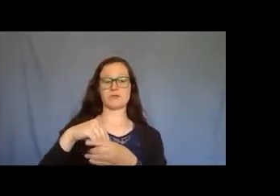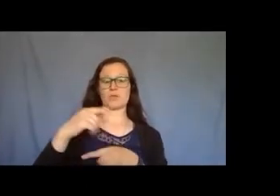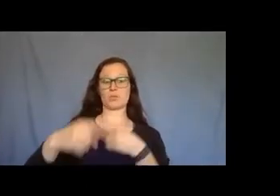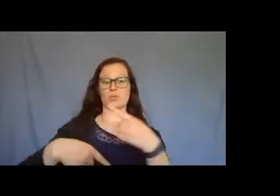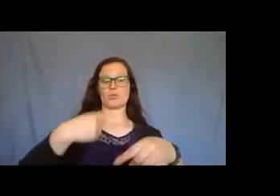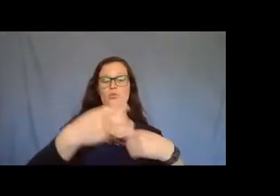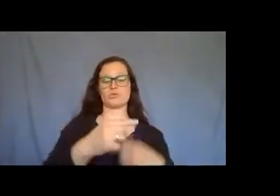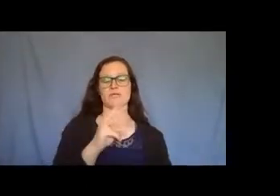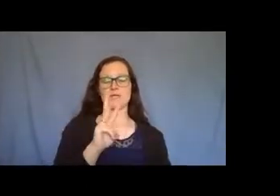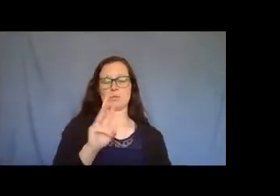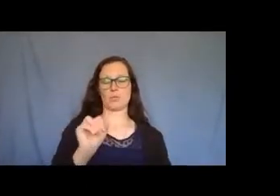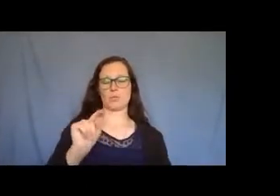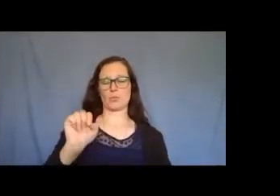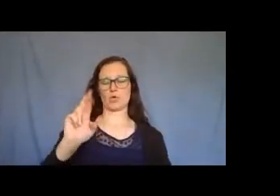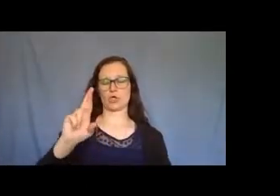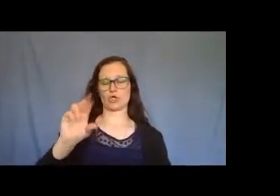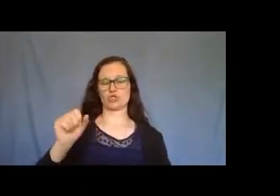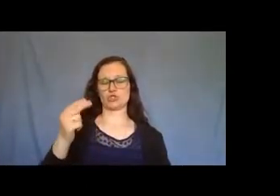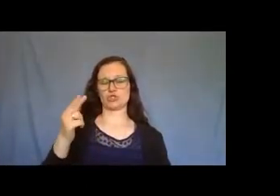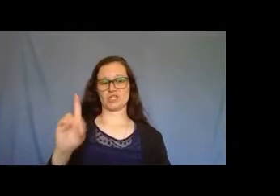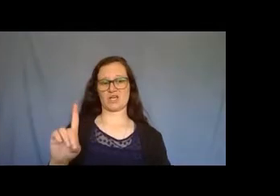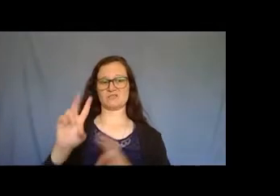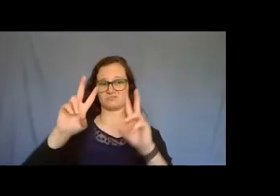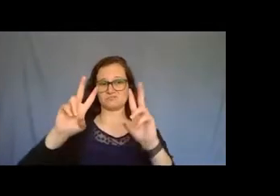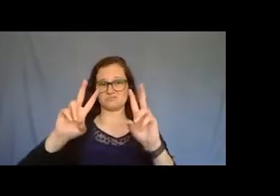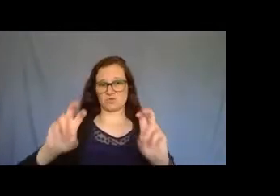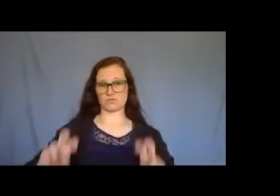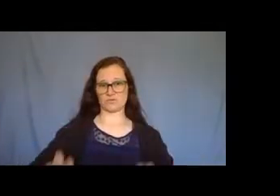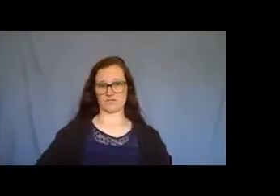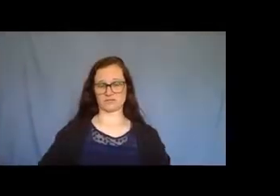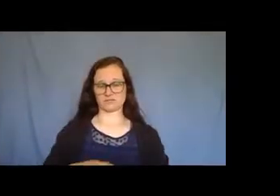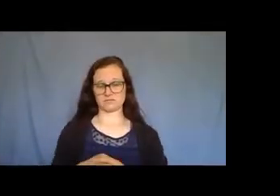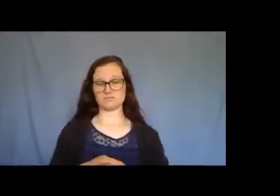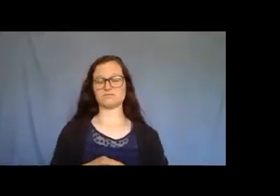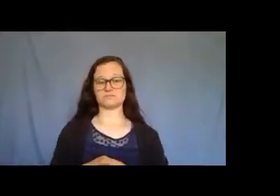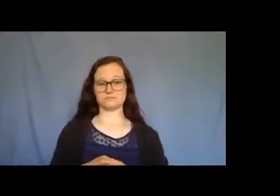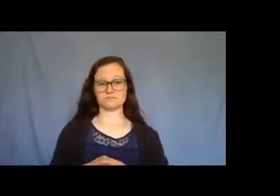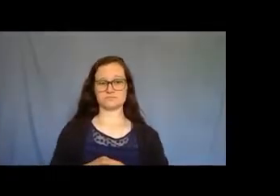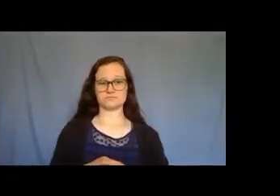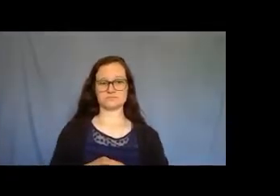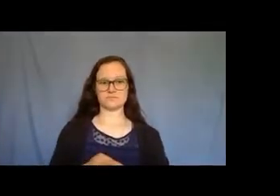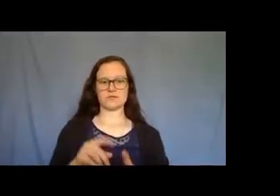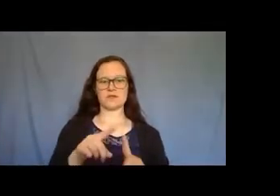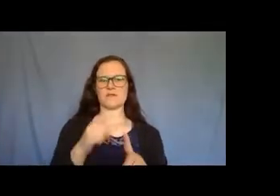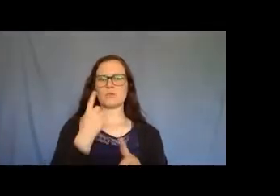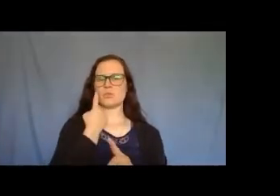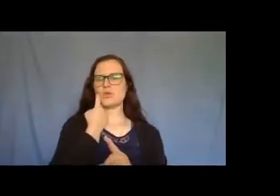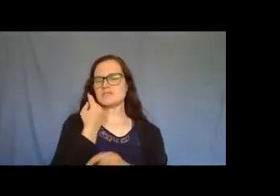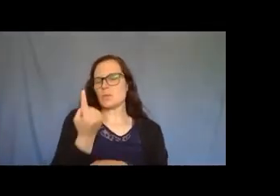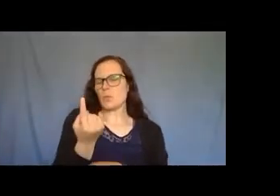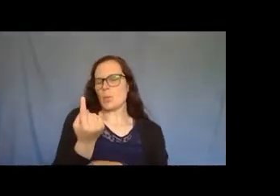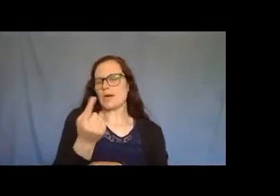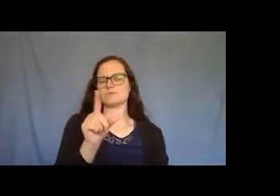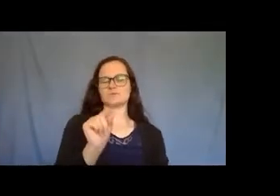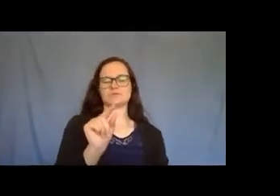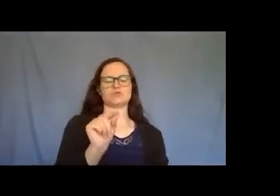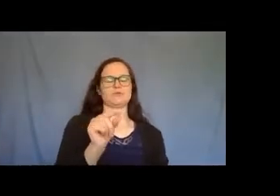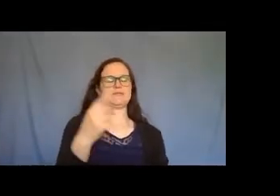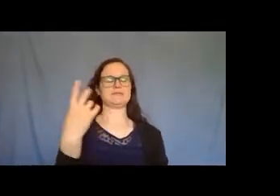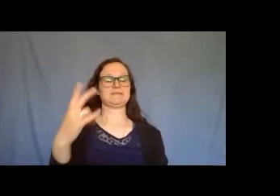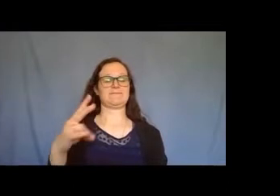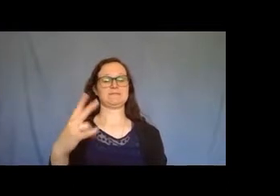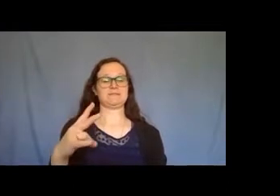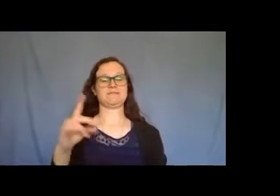surveys. The most recent that we've completed and validated was from 2017, 2018. We